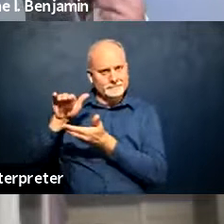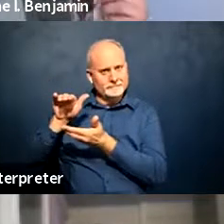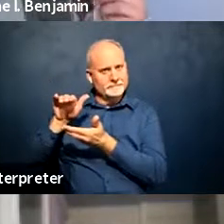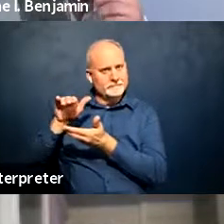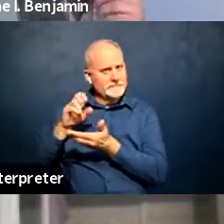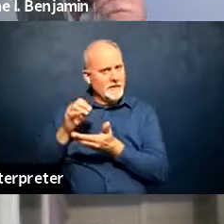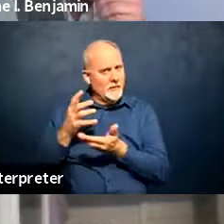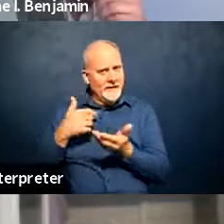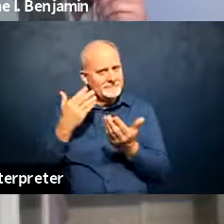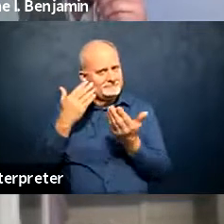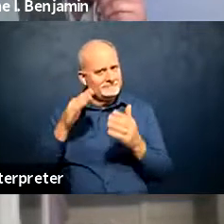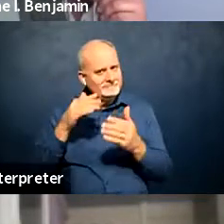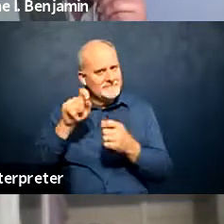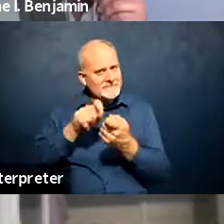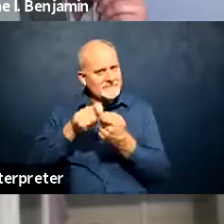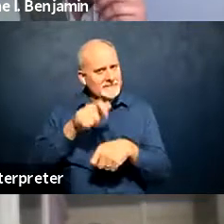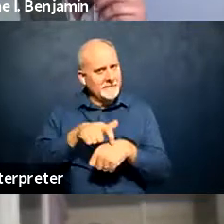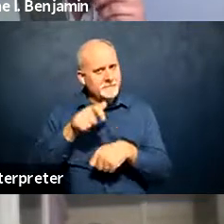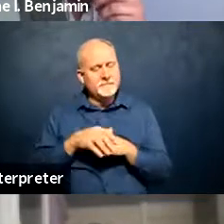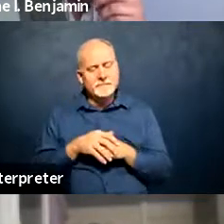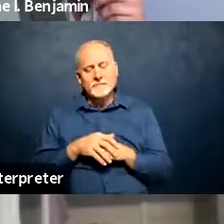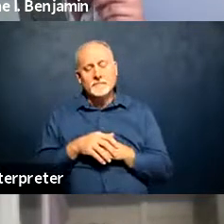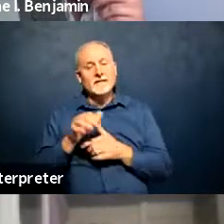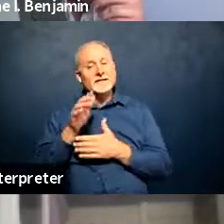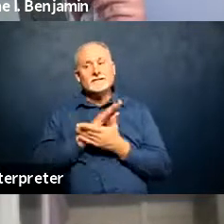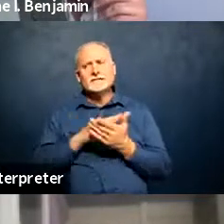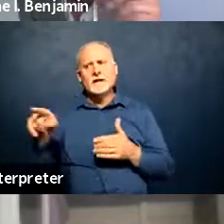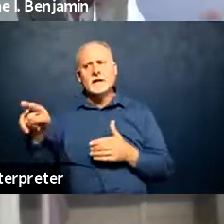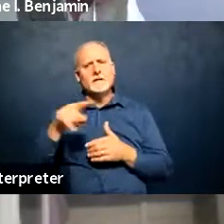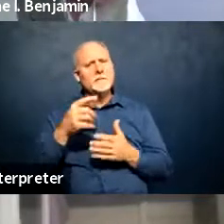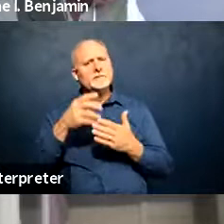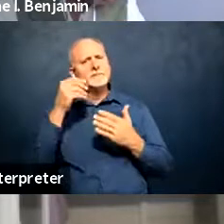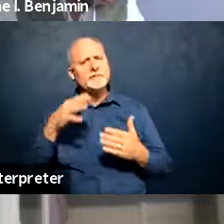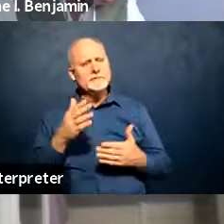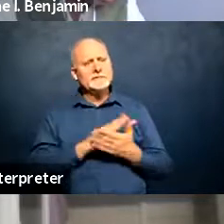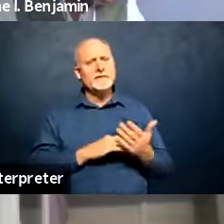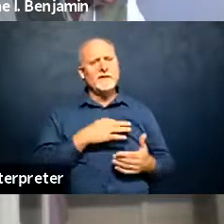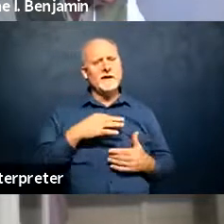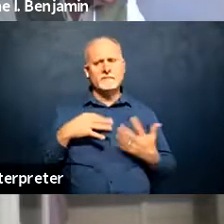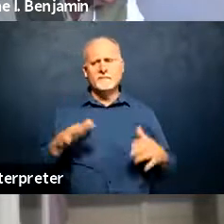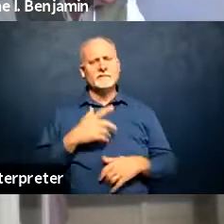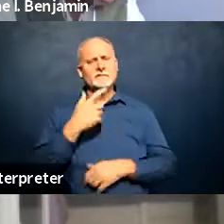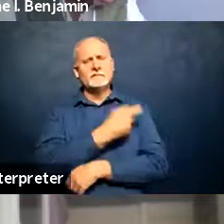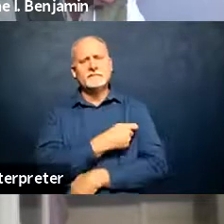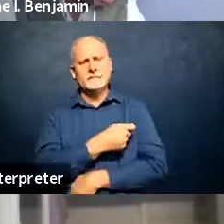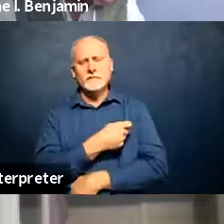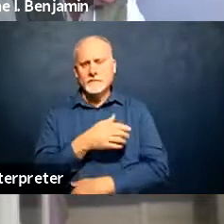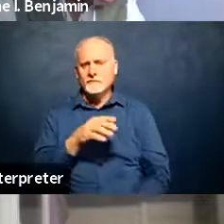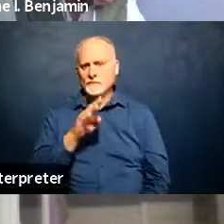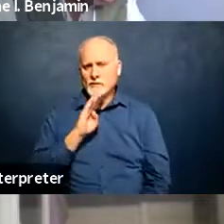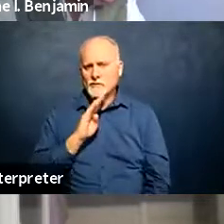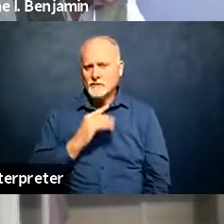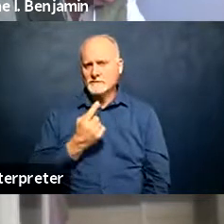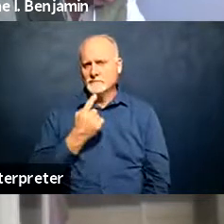case. So you may have heard places where students and faculty have gotten vaccinated, and that's been frustrating and